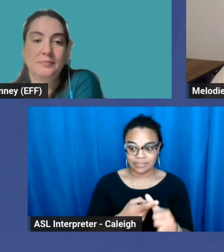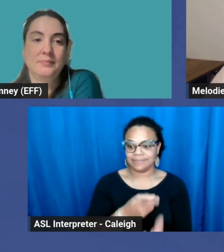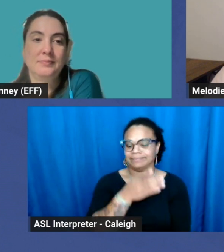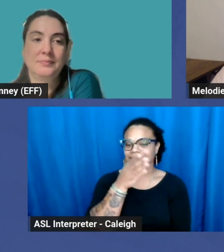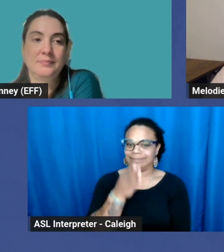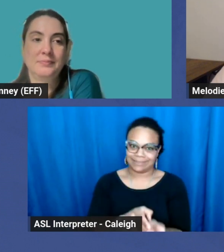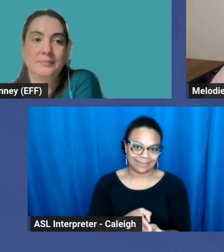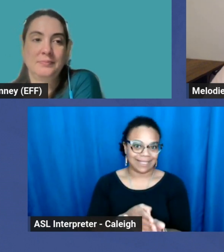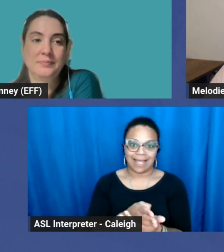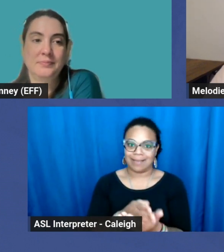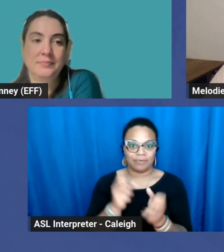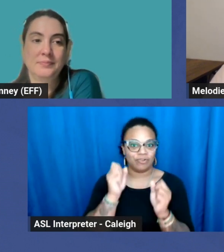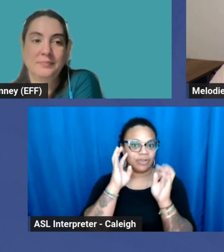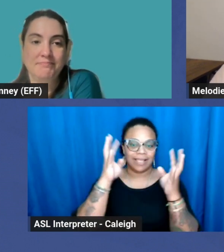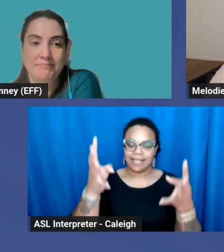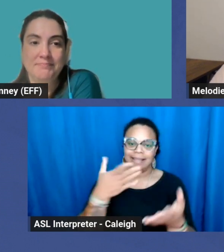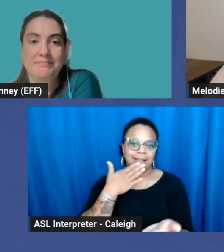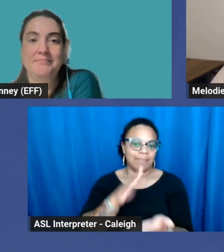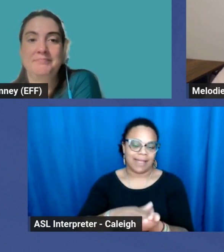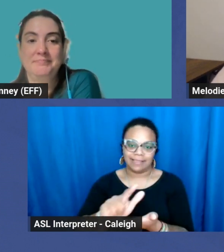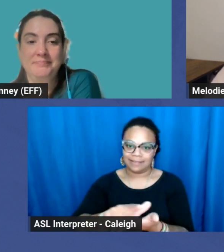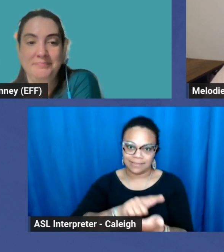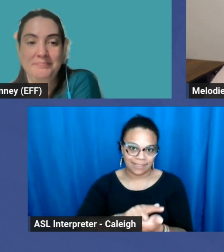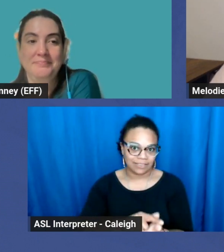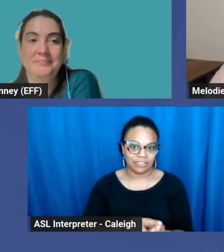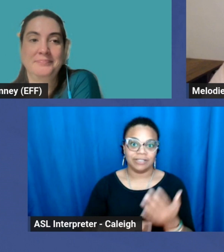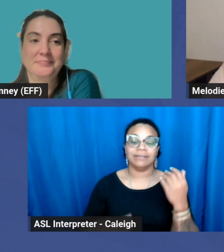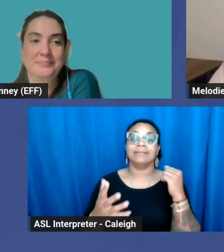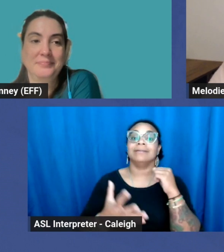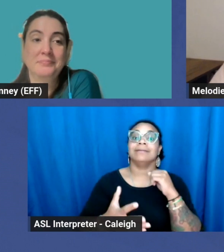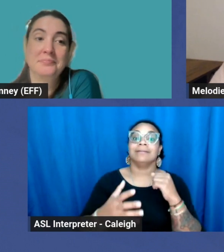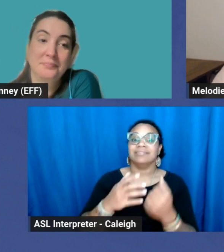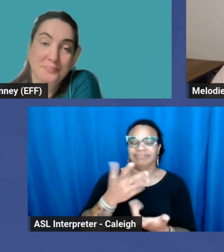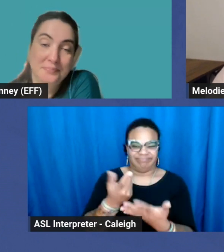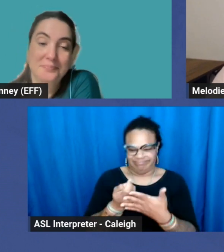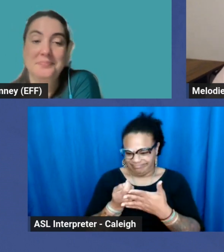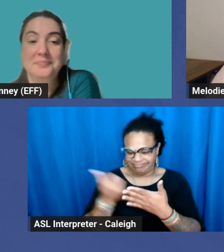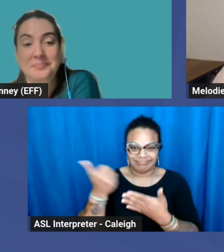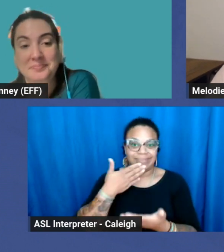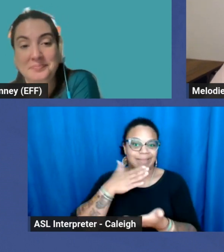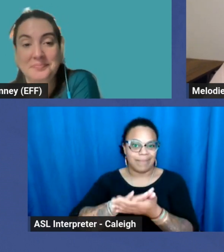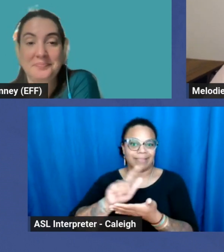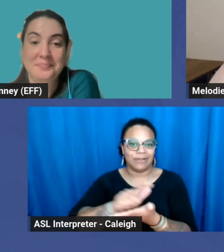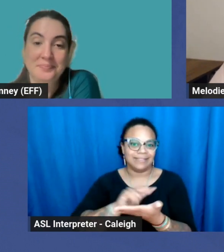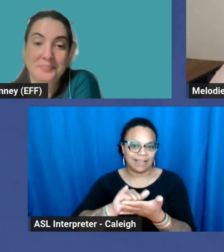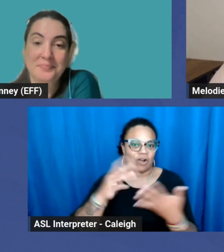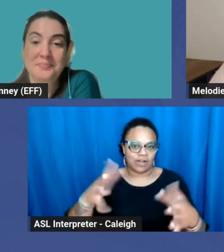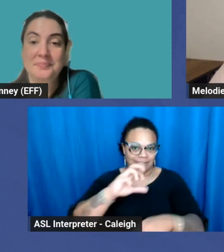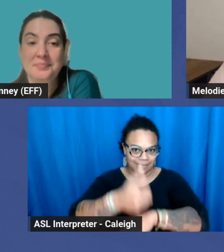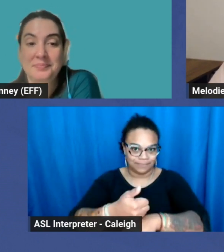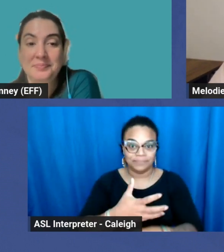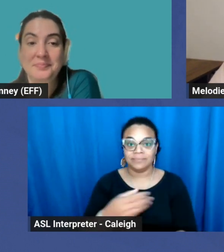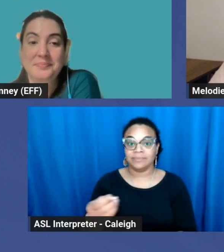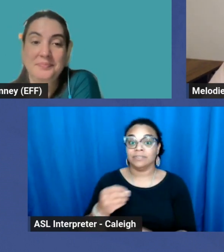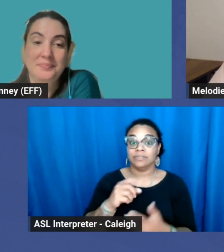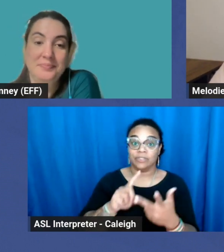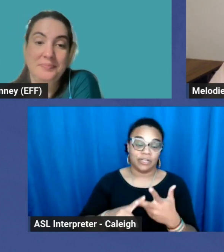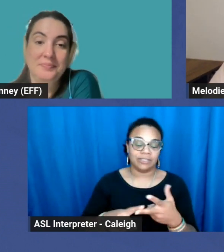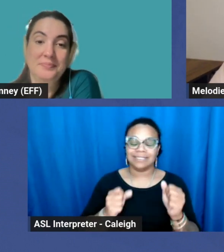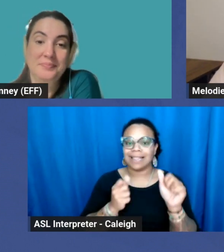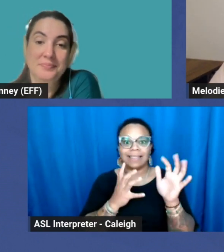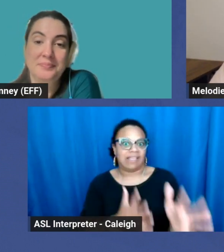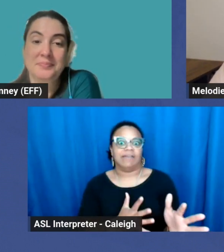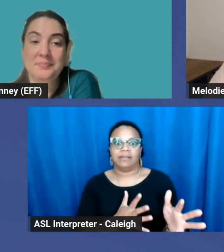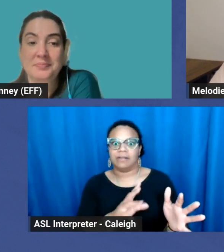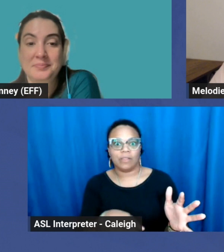bad legislation. Number 2, repeal the bad legislation that's been enacted. And then number 3, just leave it alone.